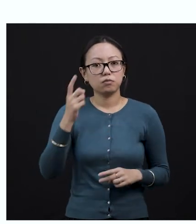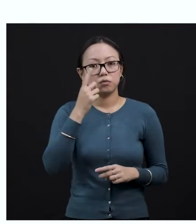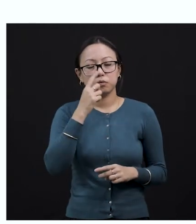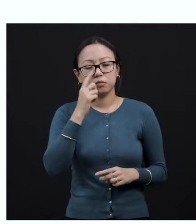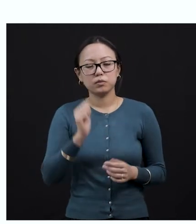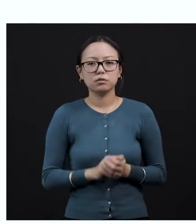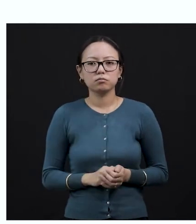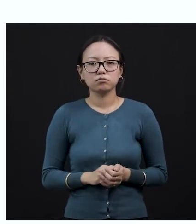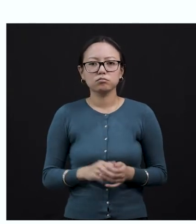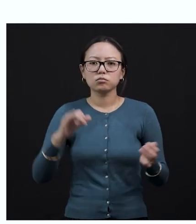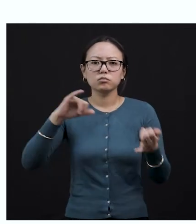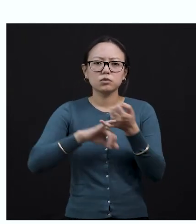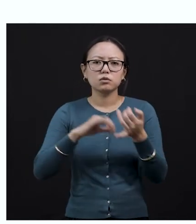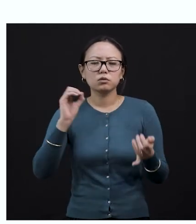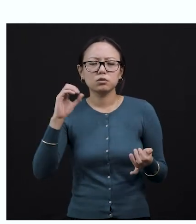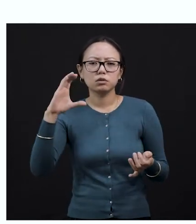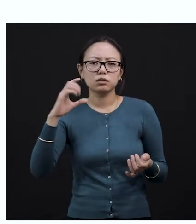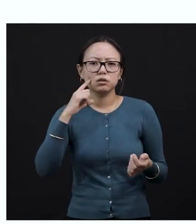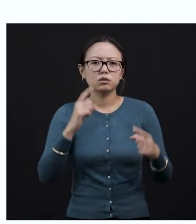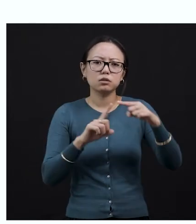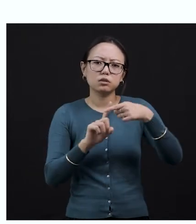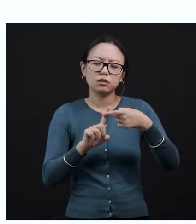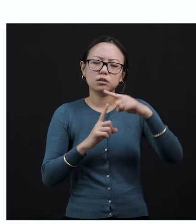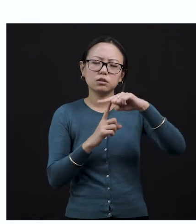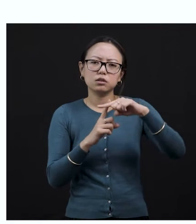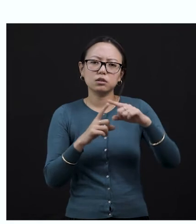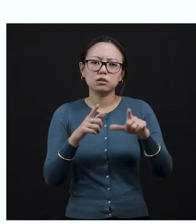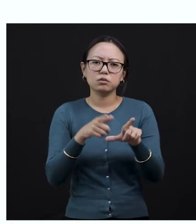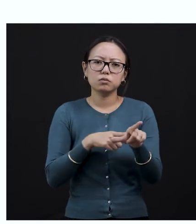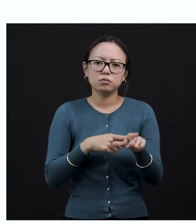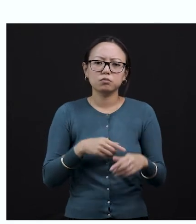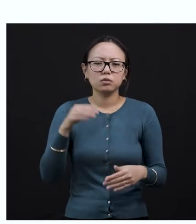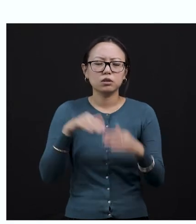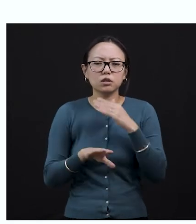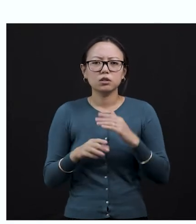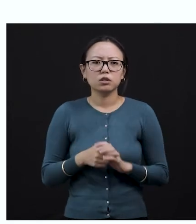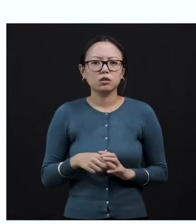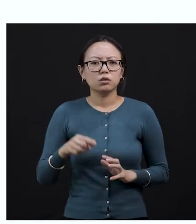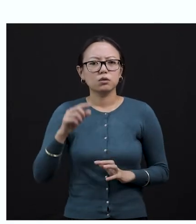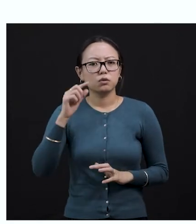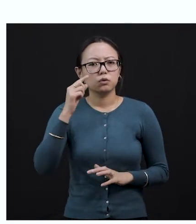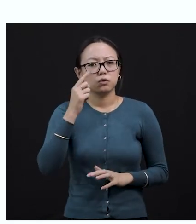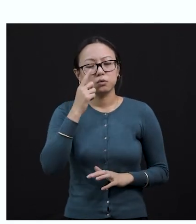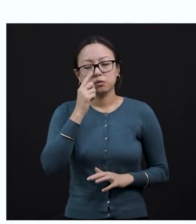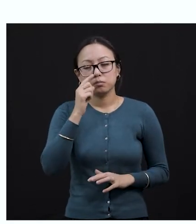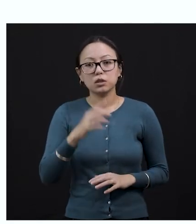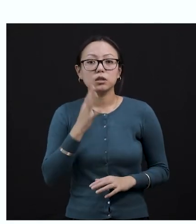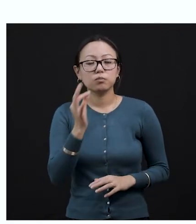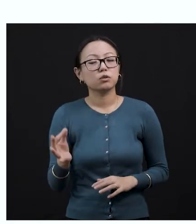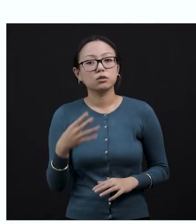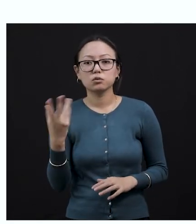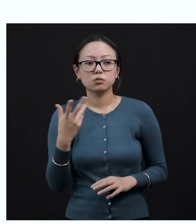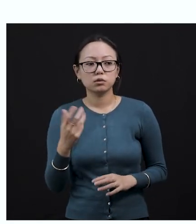was the women in the society. So for them, they had respect for the women, and women can